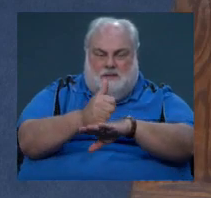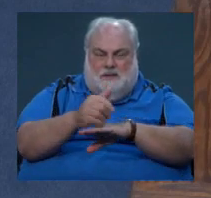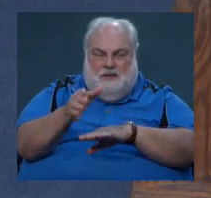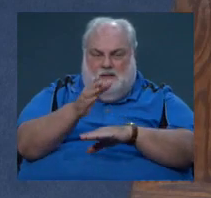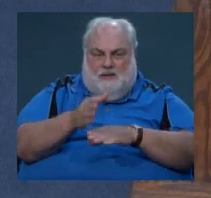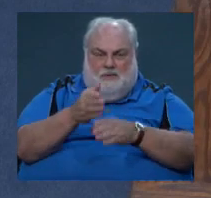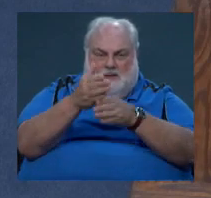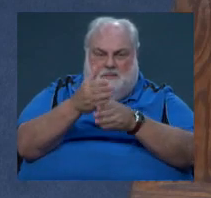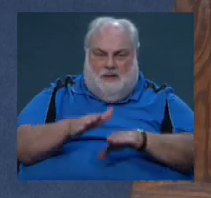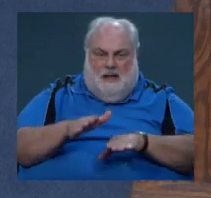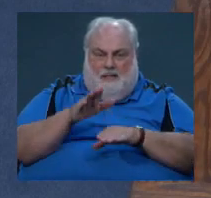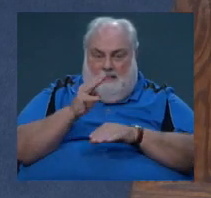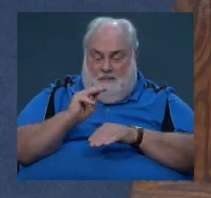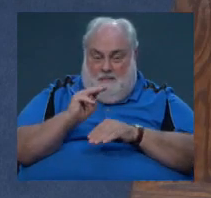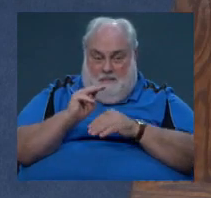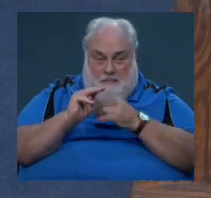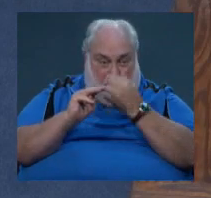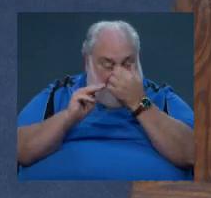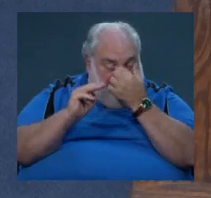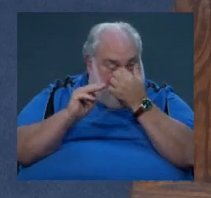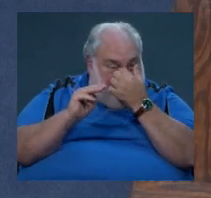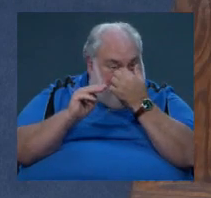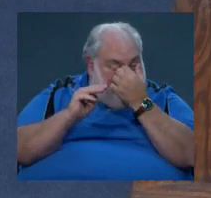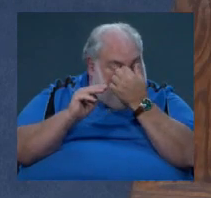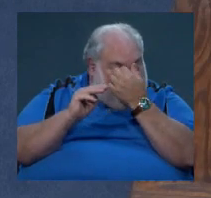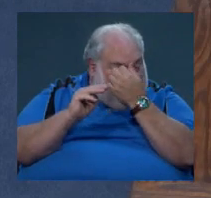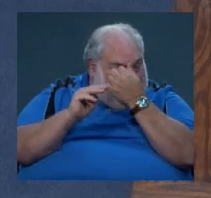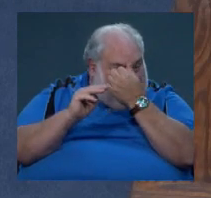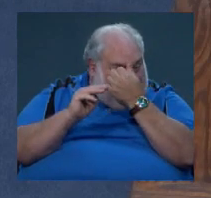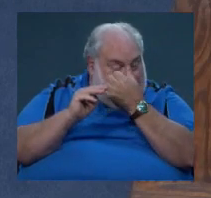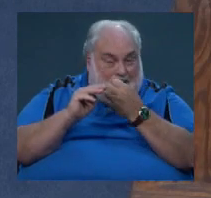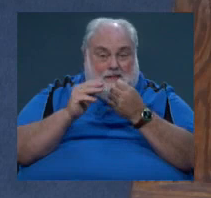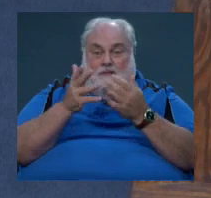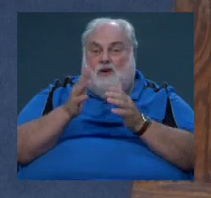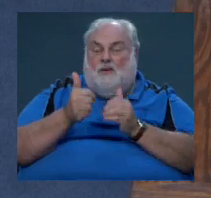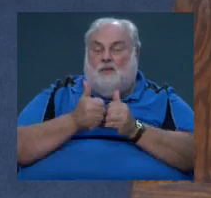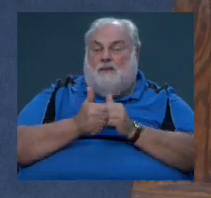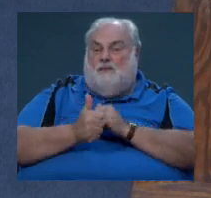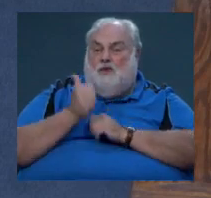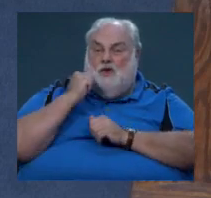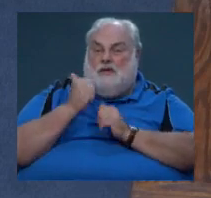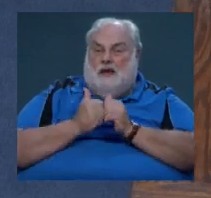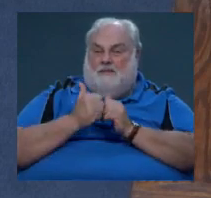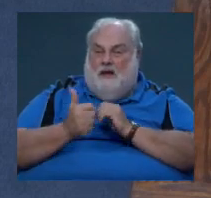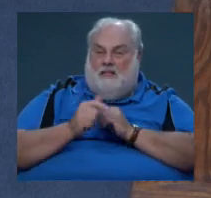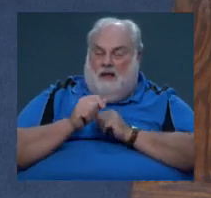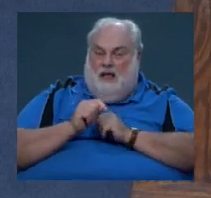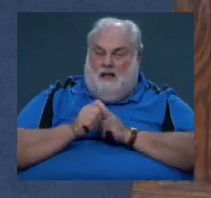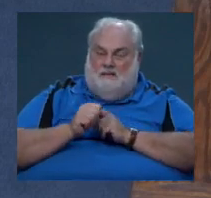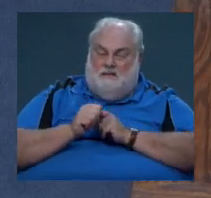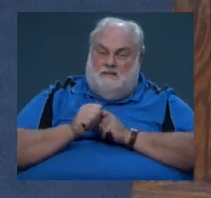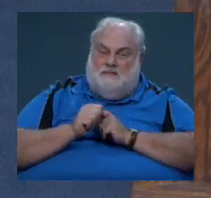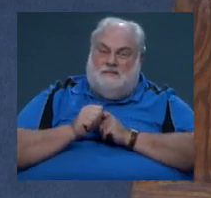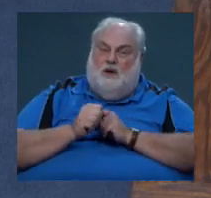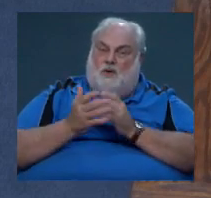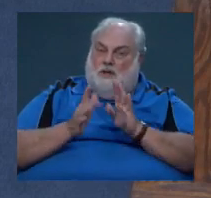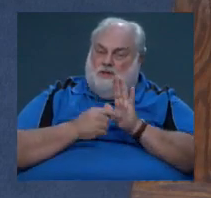able to divide them because they've already refused to let them divide the lot. I showed you what happens when you divide